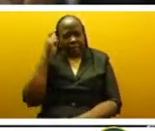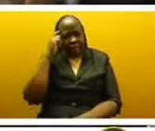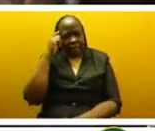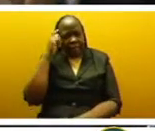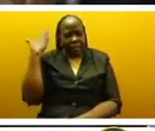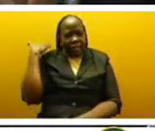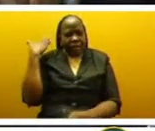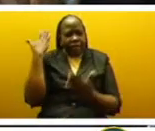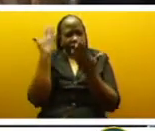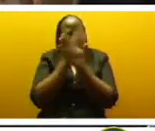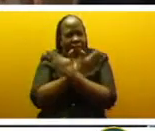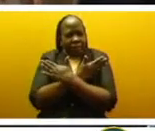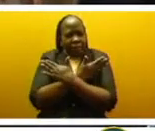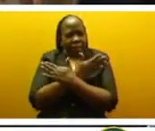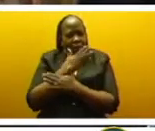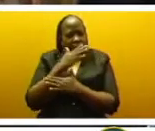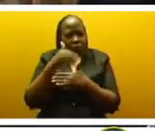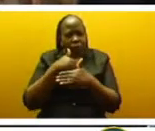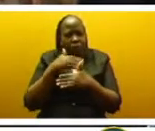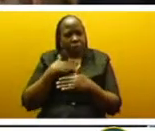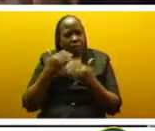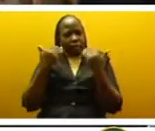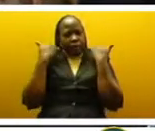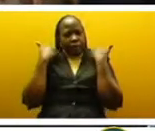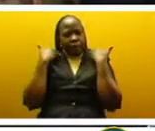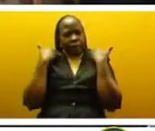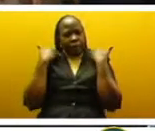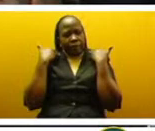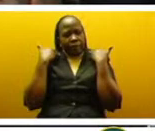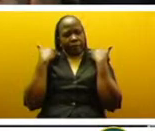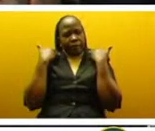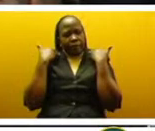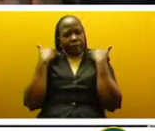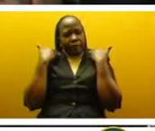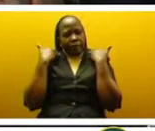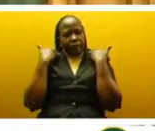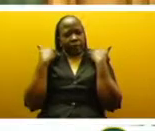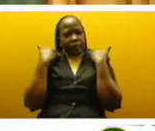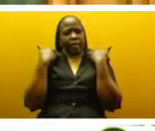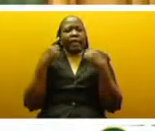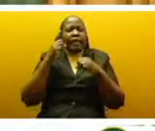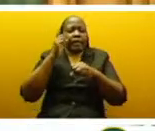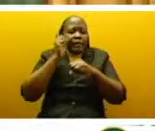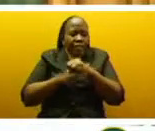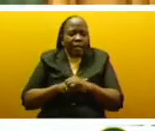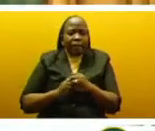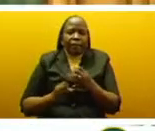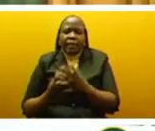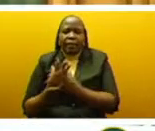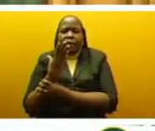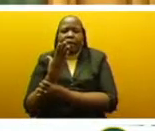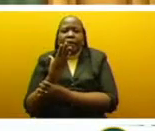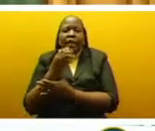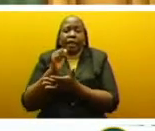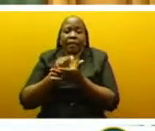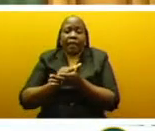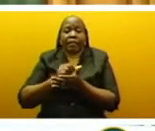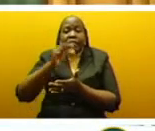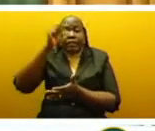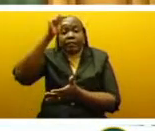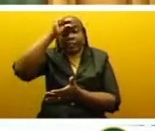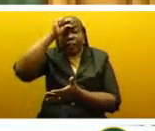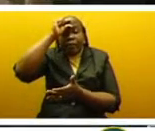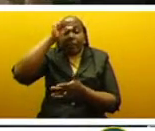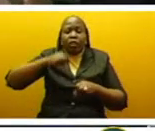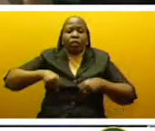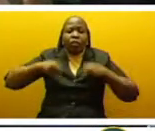night before I went to bed. Where it is established that a state officer is subverting the